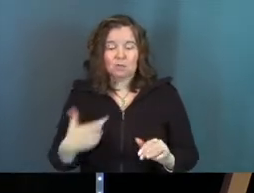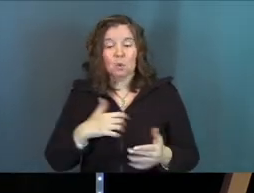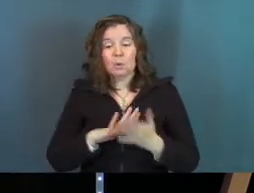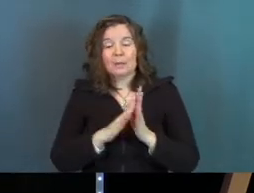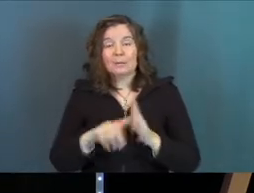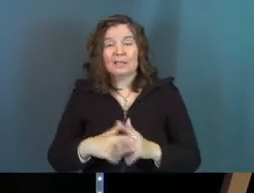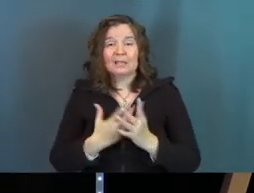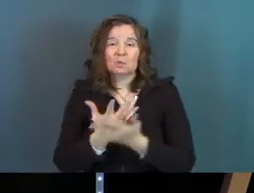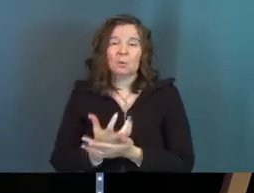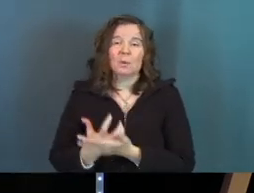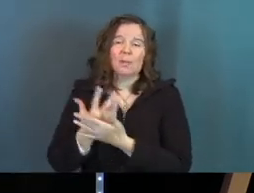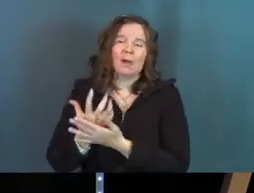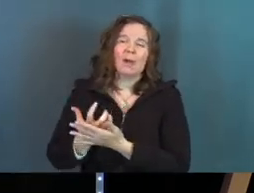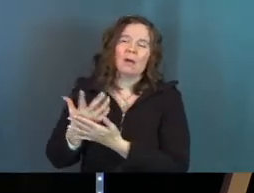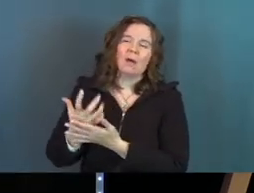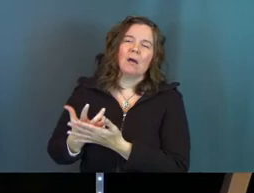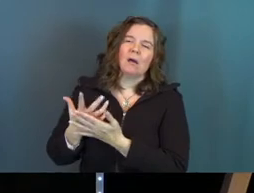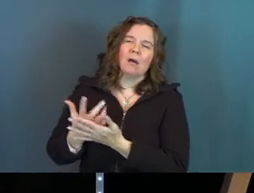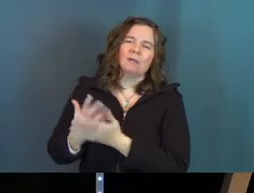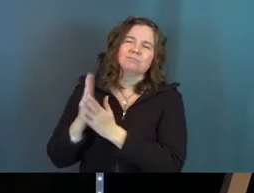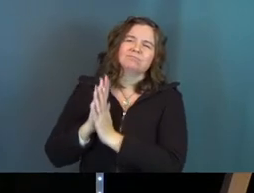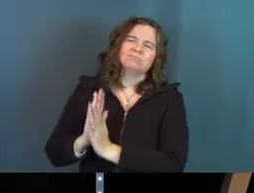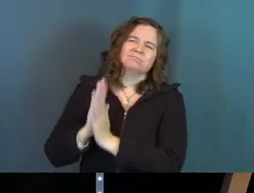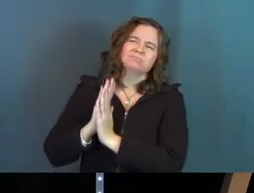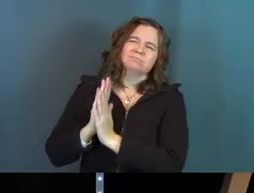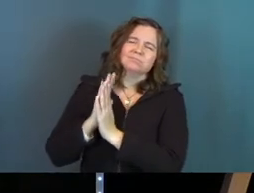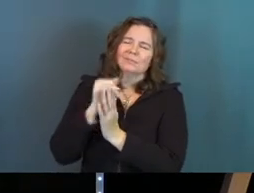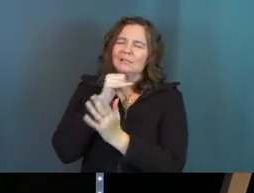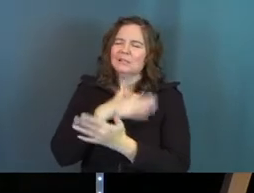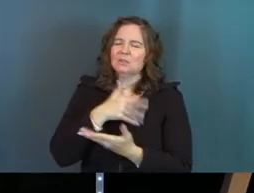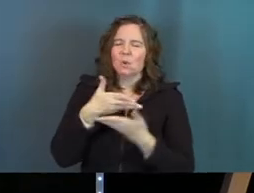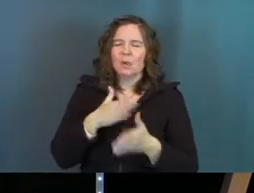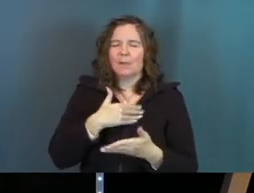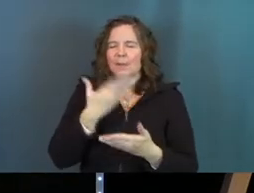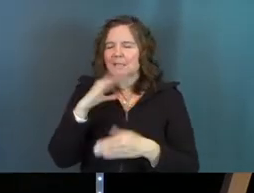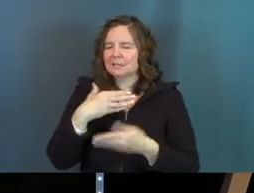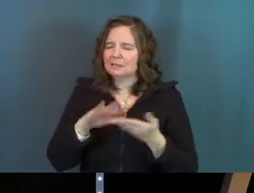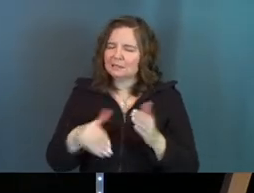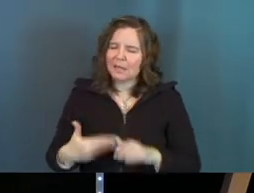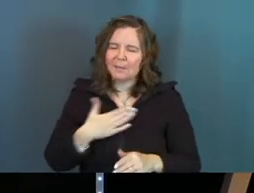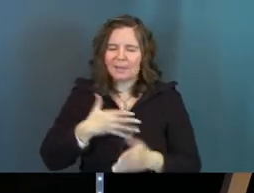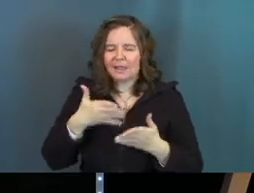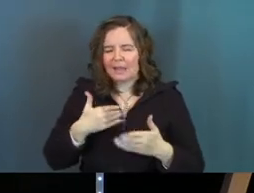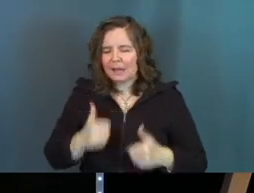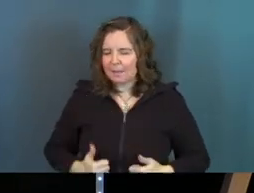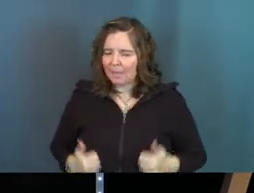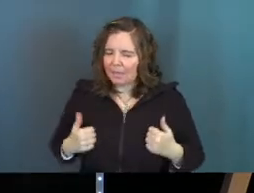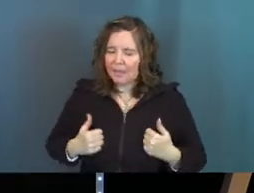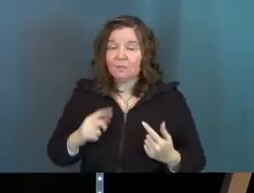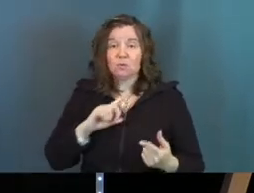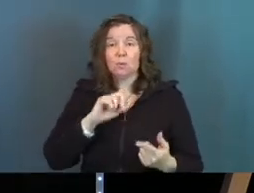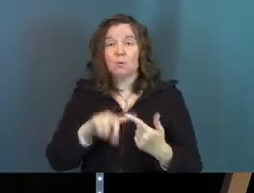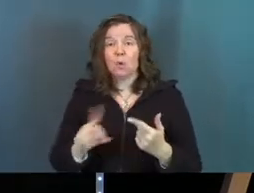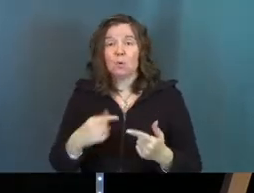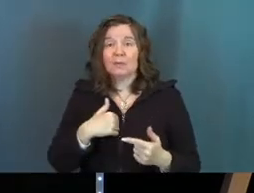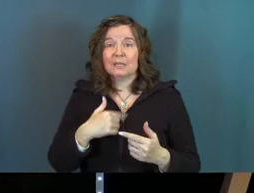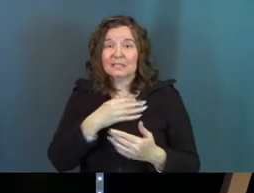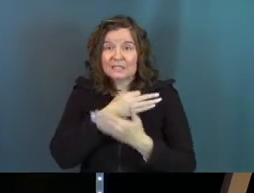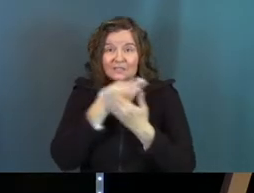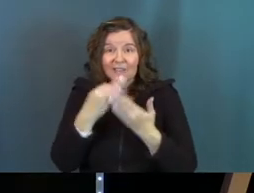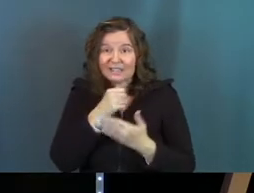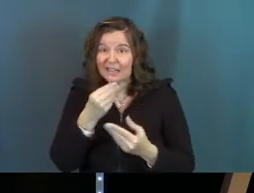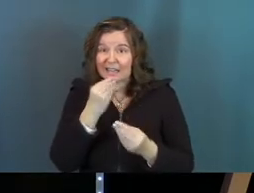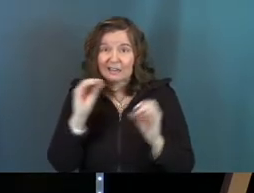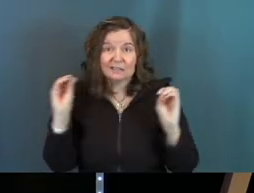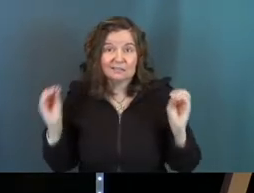so he begins to beg and plead with God, please don't let my son die. Please let him live. To the point where he is fasting, not